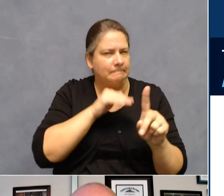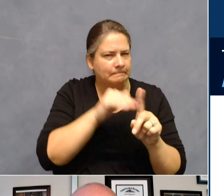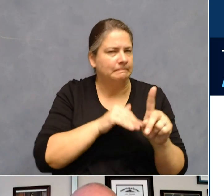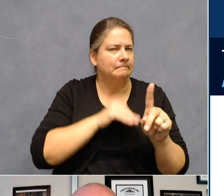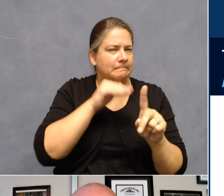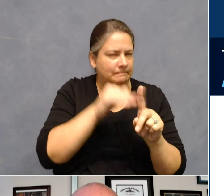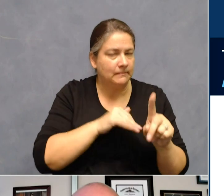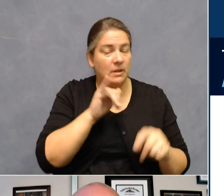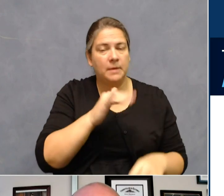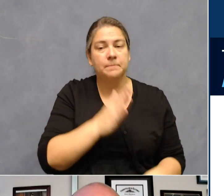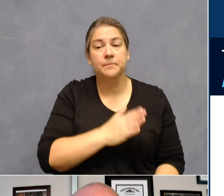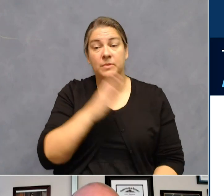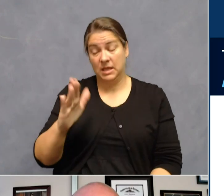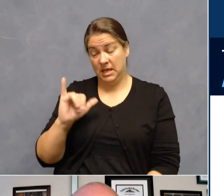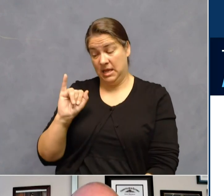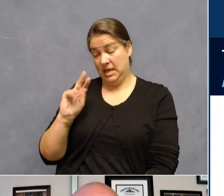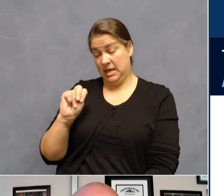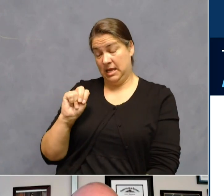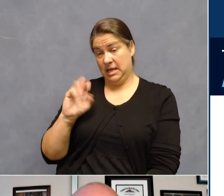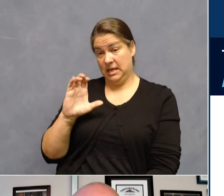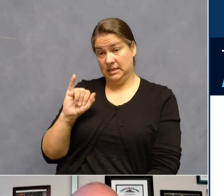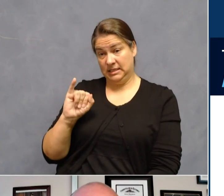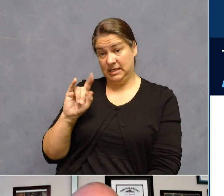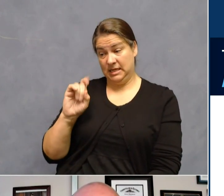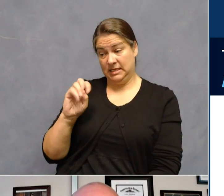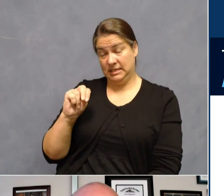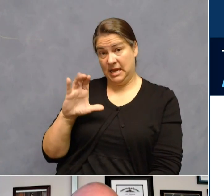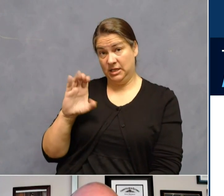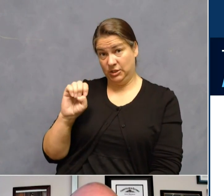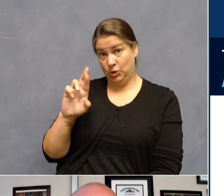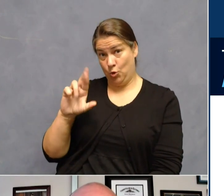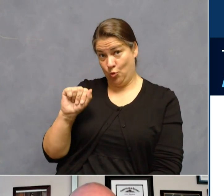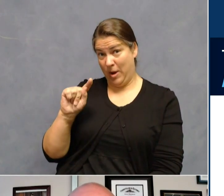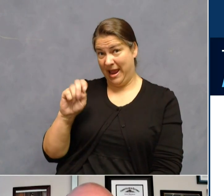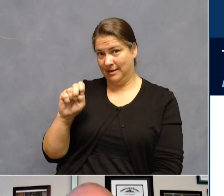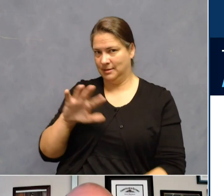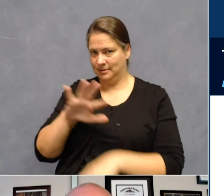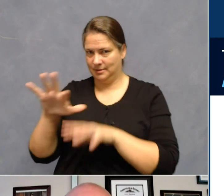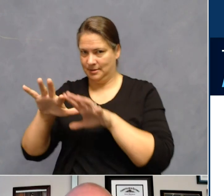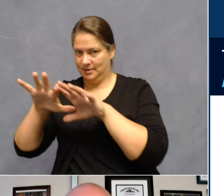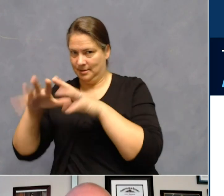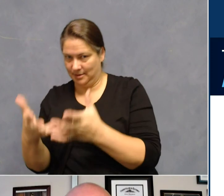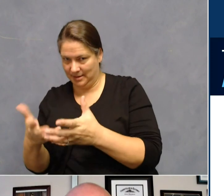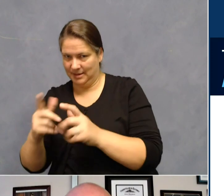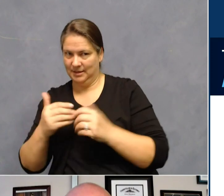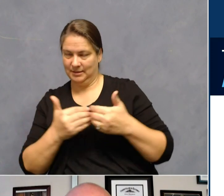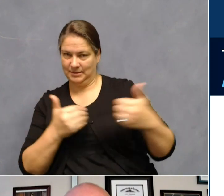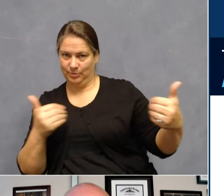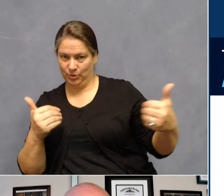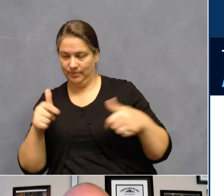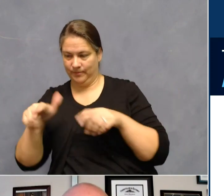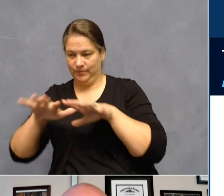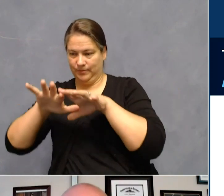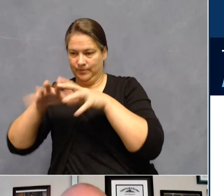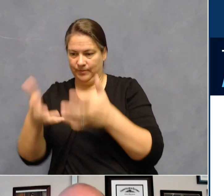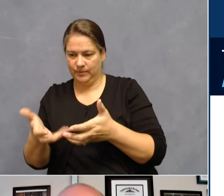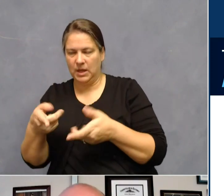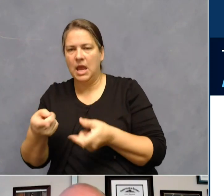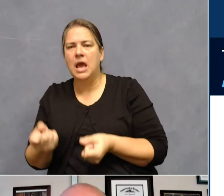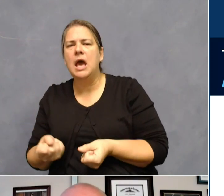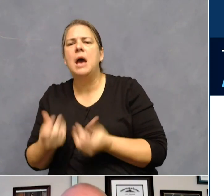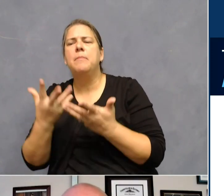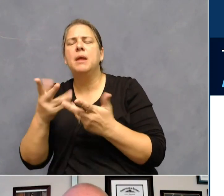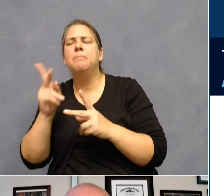counties. That tells us how many active cases we have on a daily average over the last